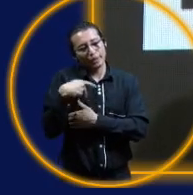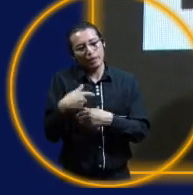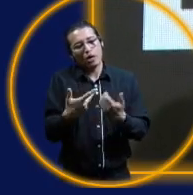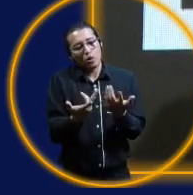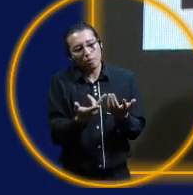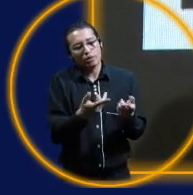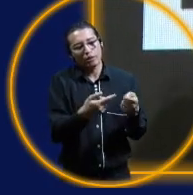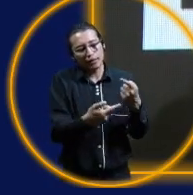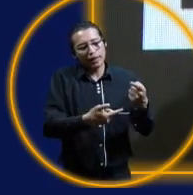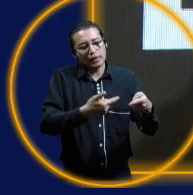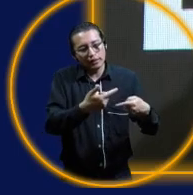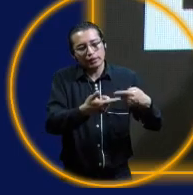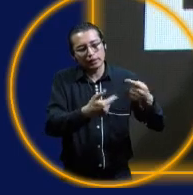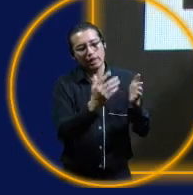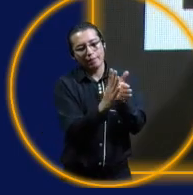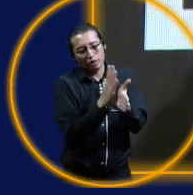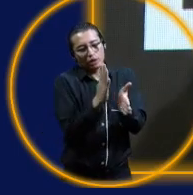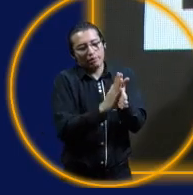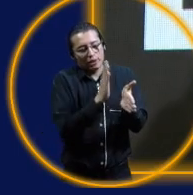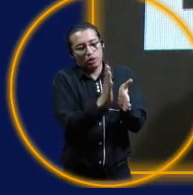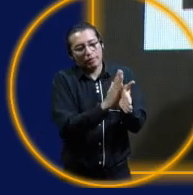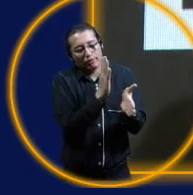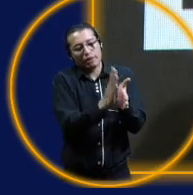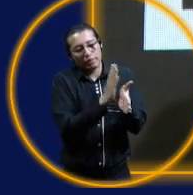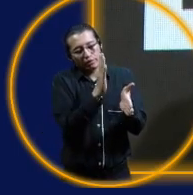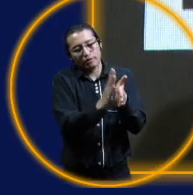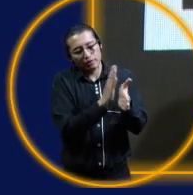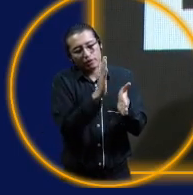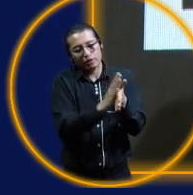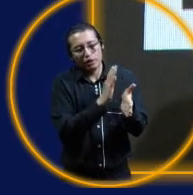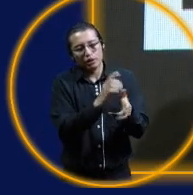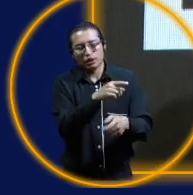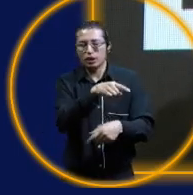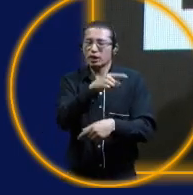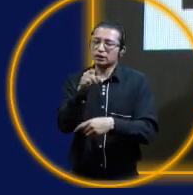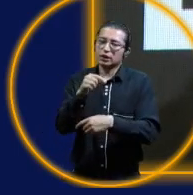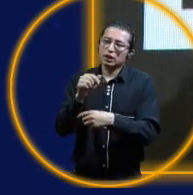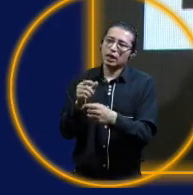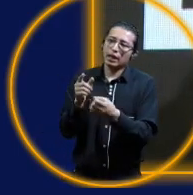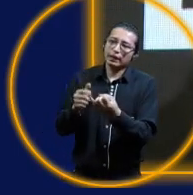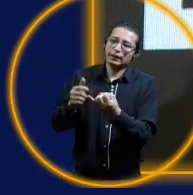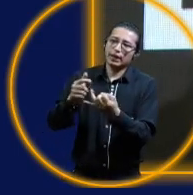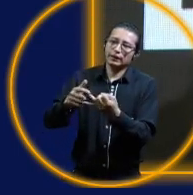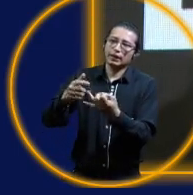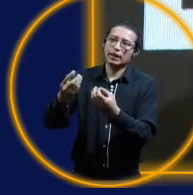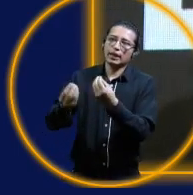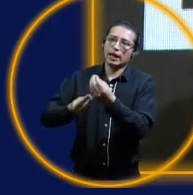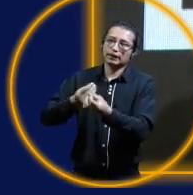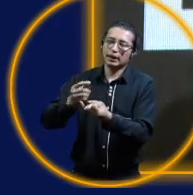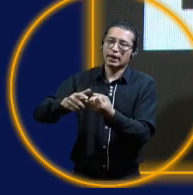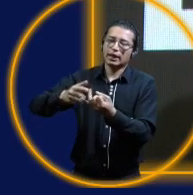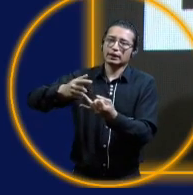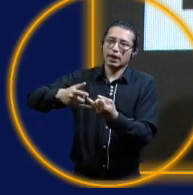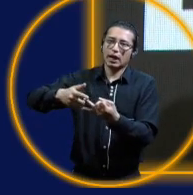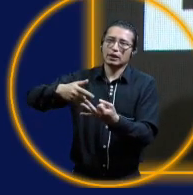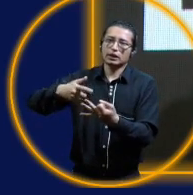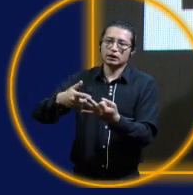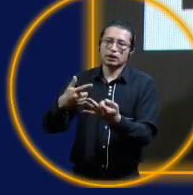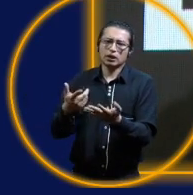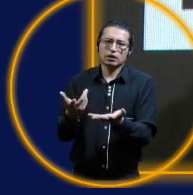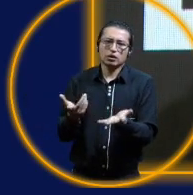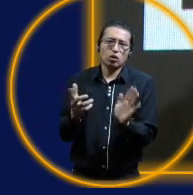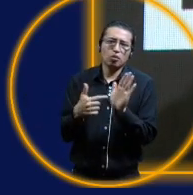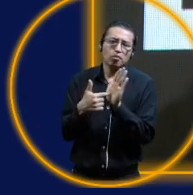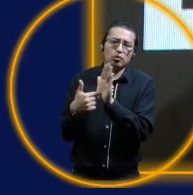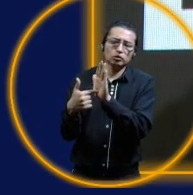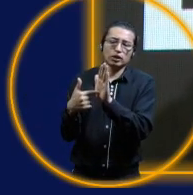reporter. The reporter never tells the artist what to do. The artist just shows the reporter what to tell people